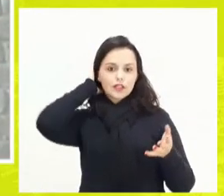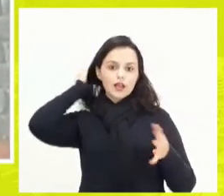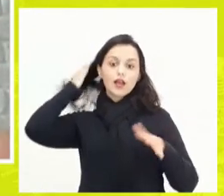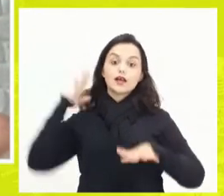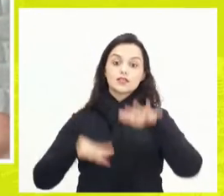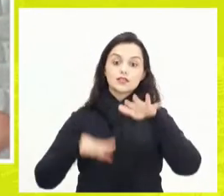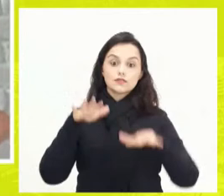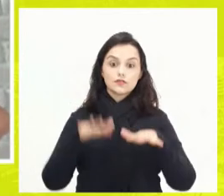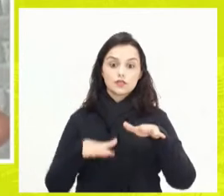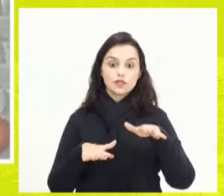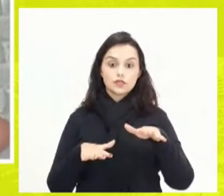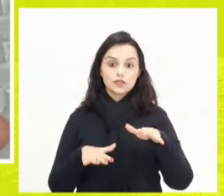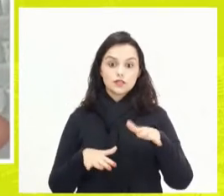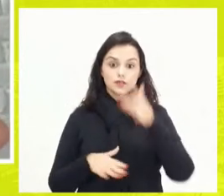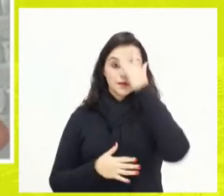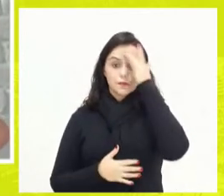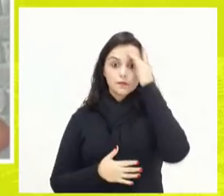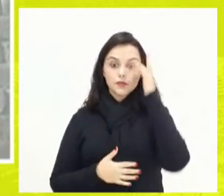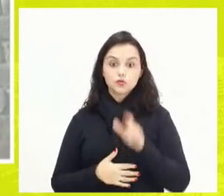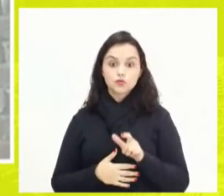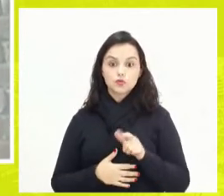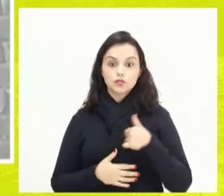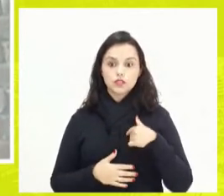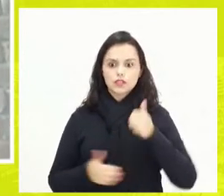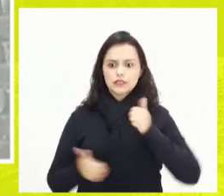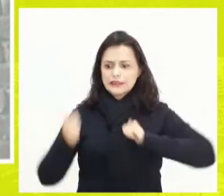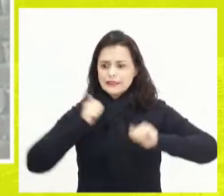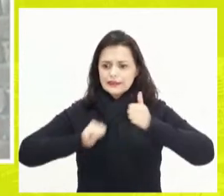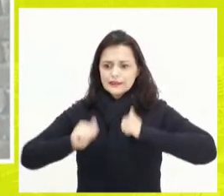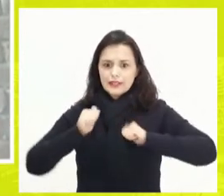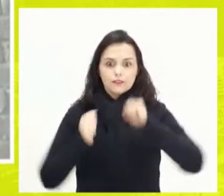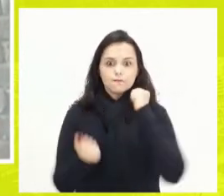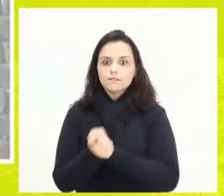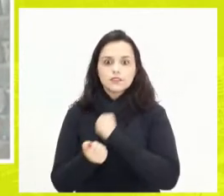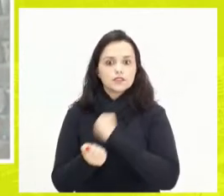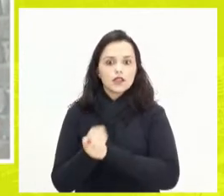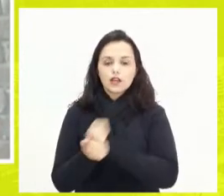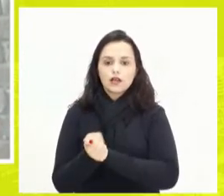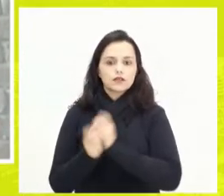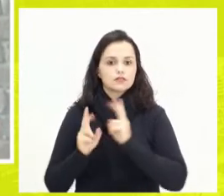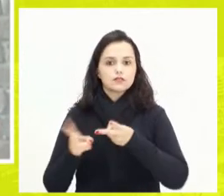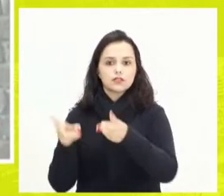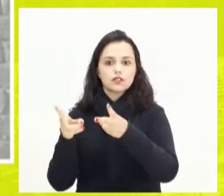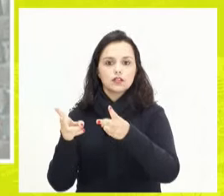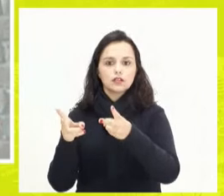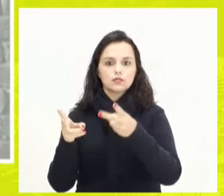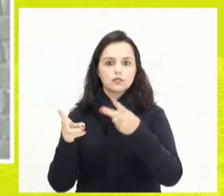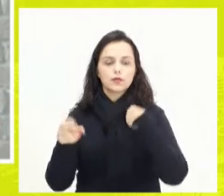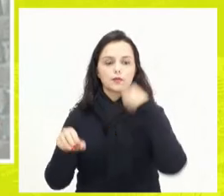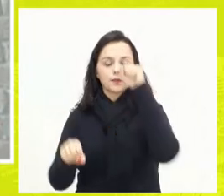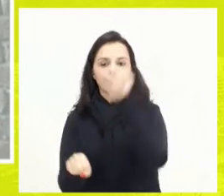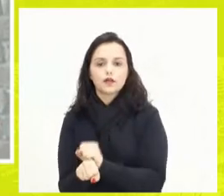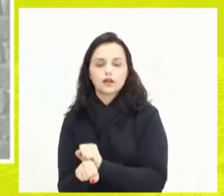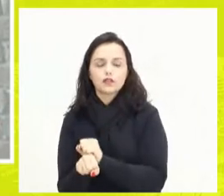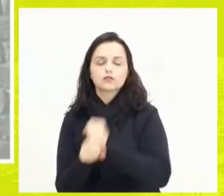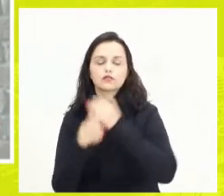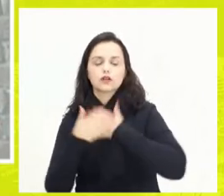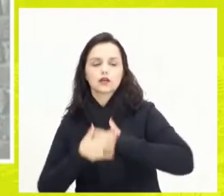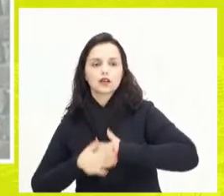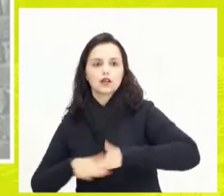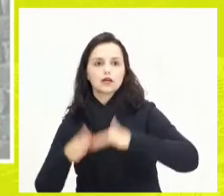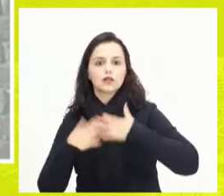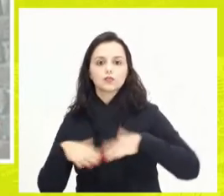are addicted to adrenaline addicted to anxiety how can we uh turn ourselves